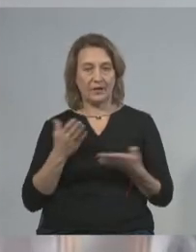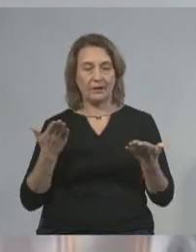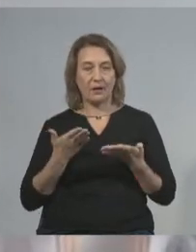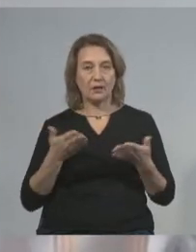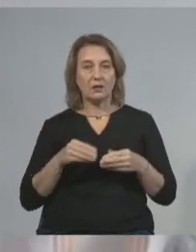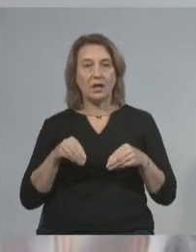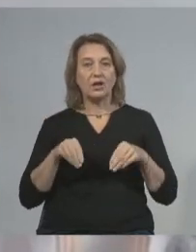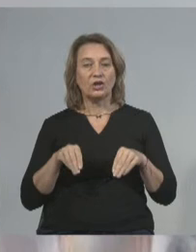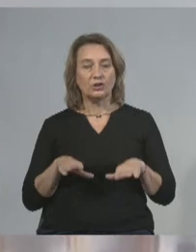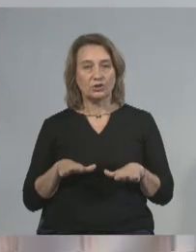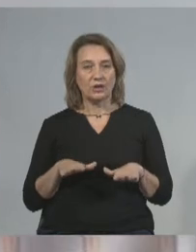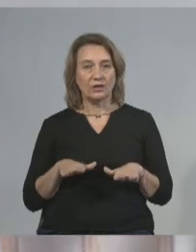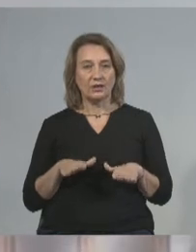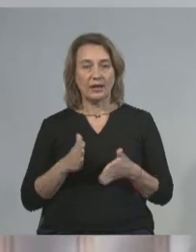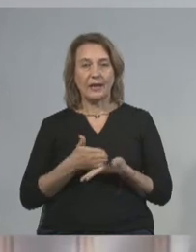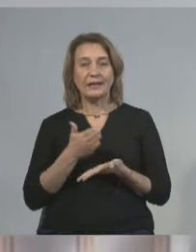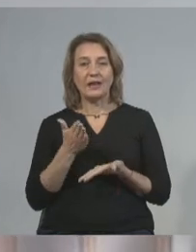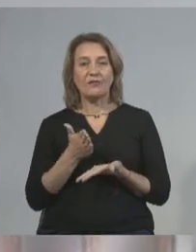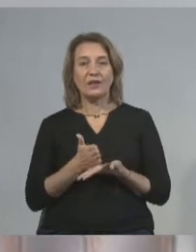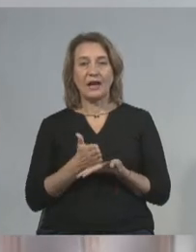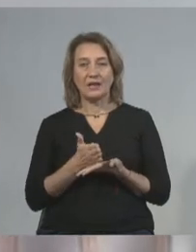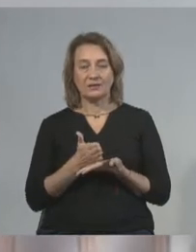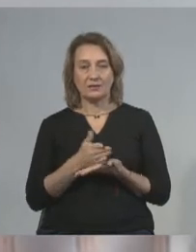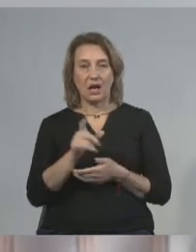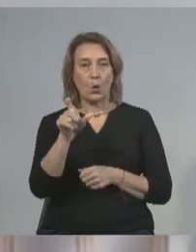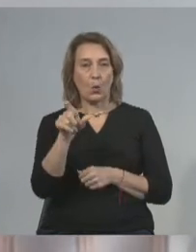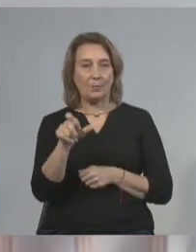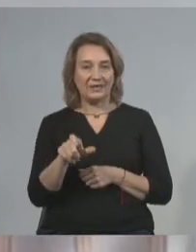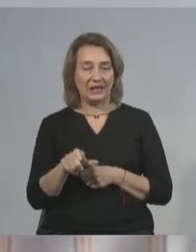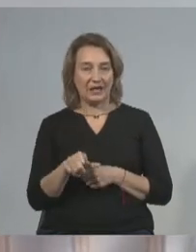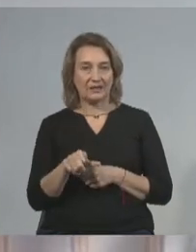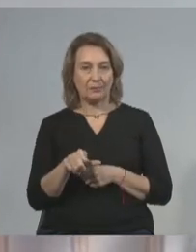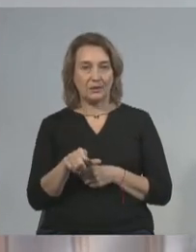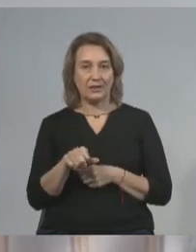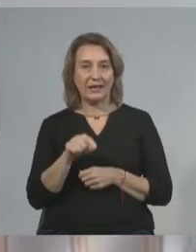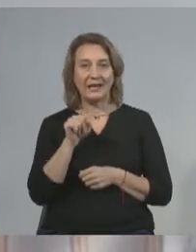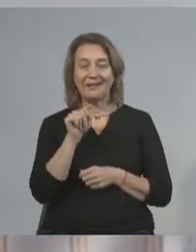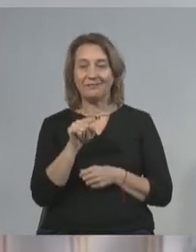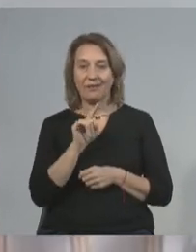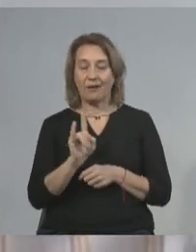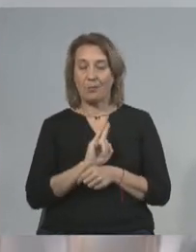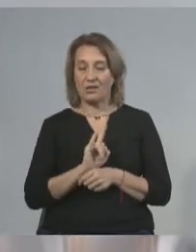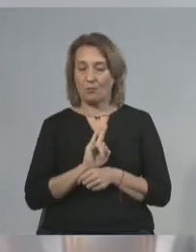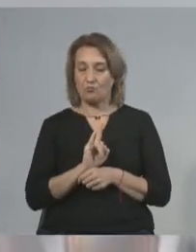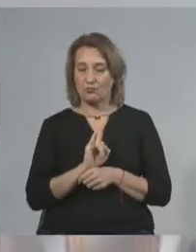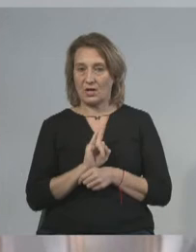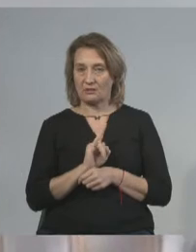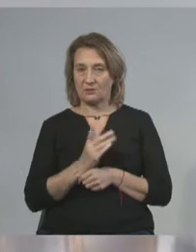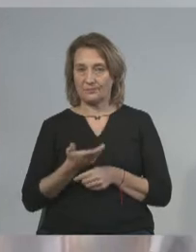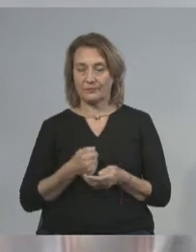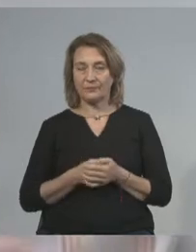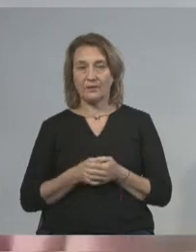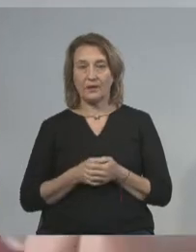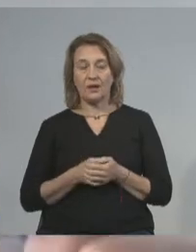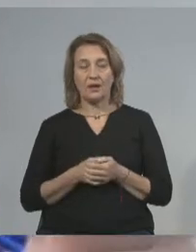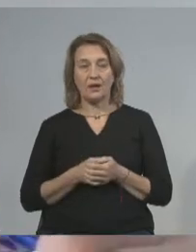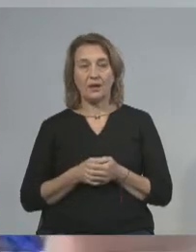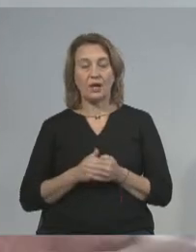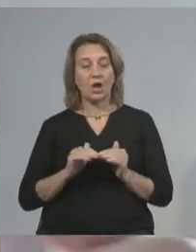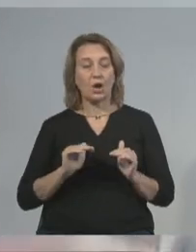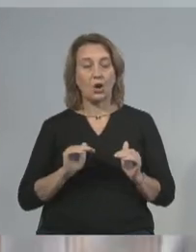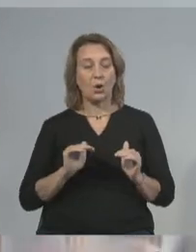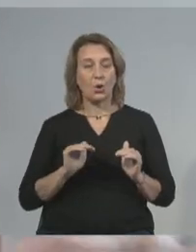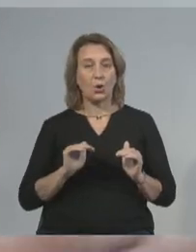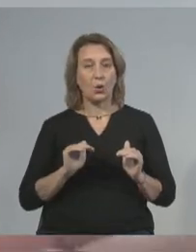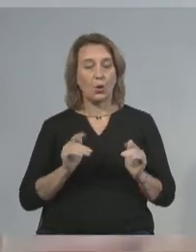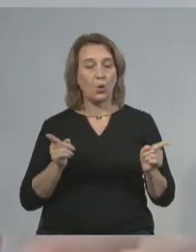nevertheless some decisions they are the objects of those manipulations and